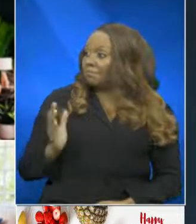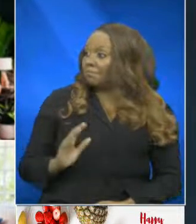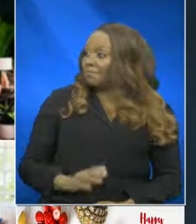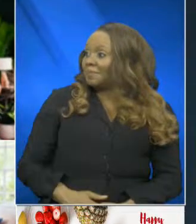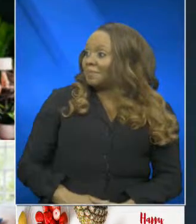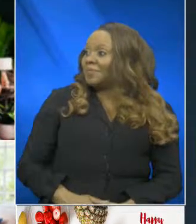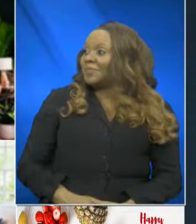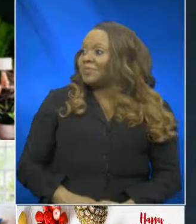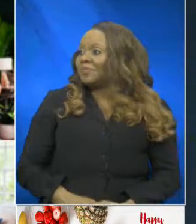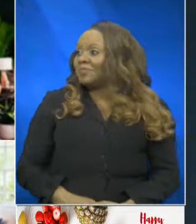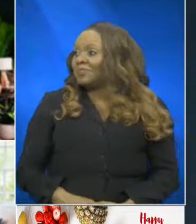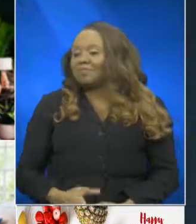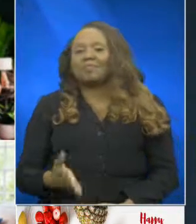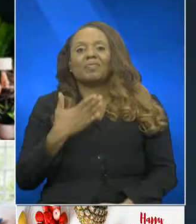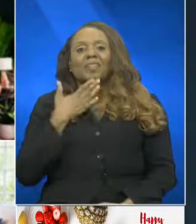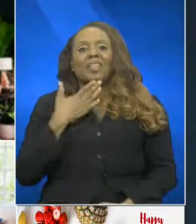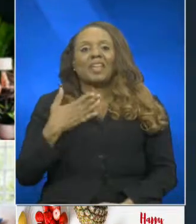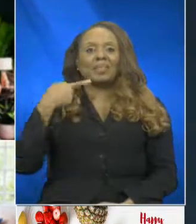Thank you very much, Peter.